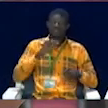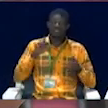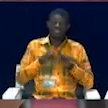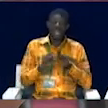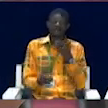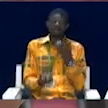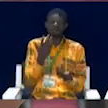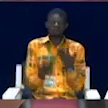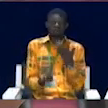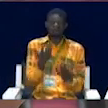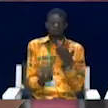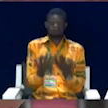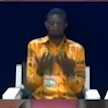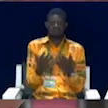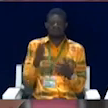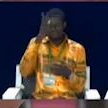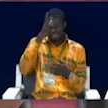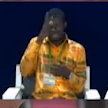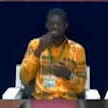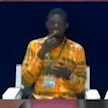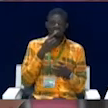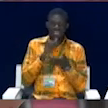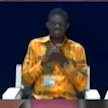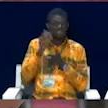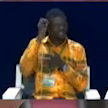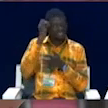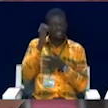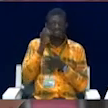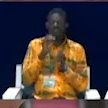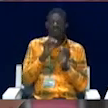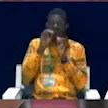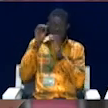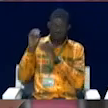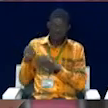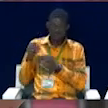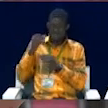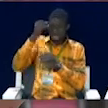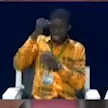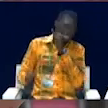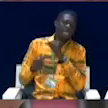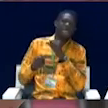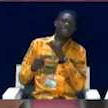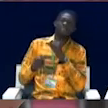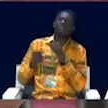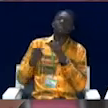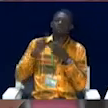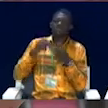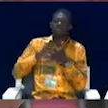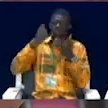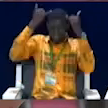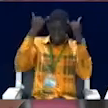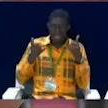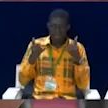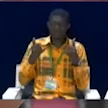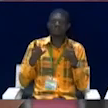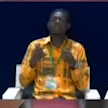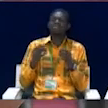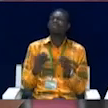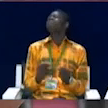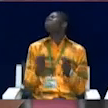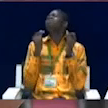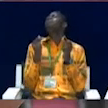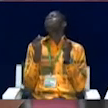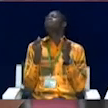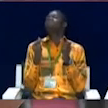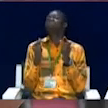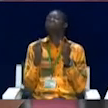fire. Daddy says he is putting an end to it now.